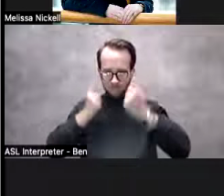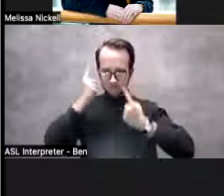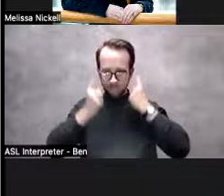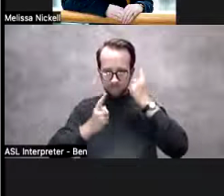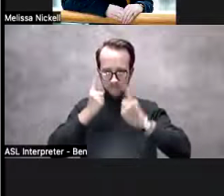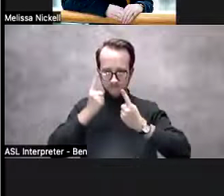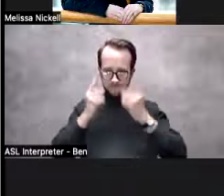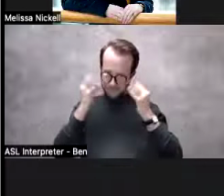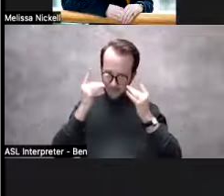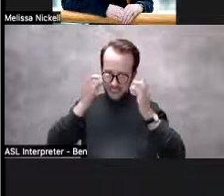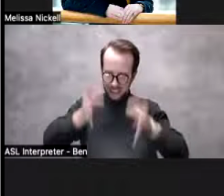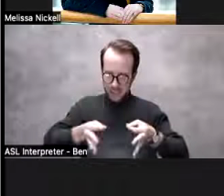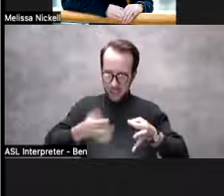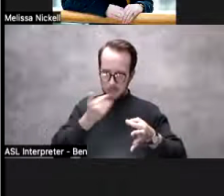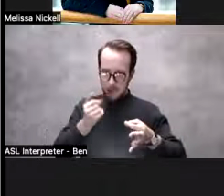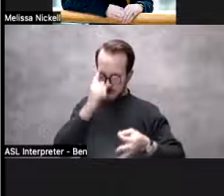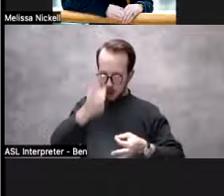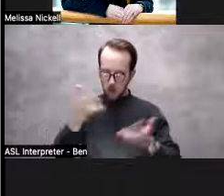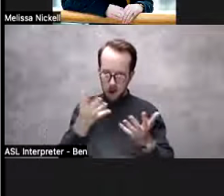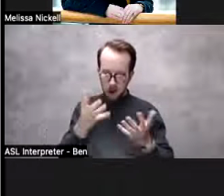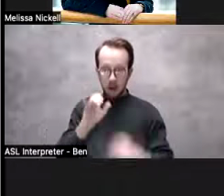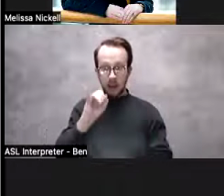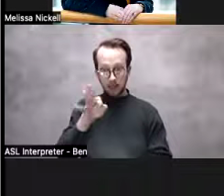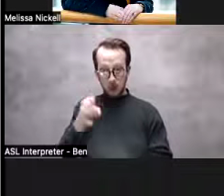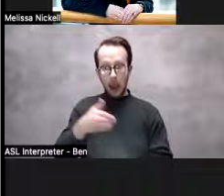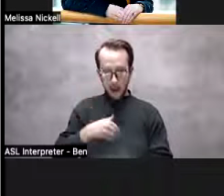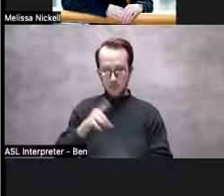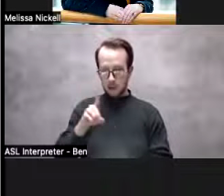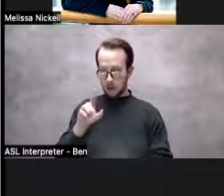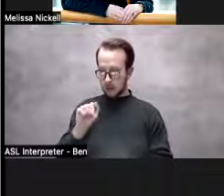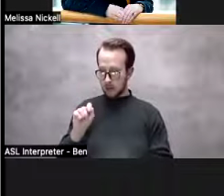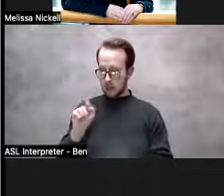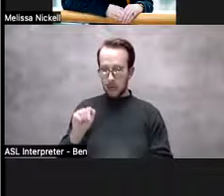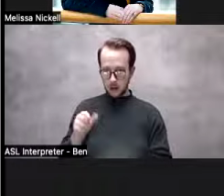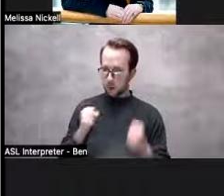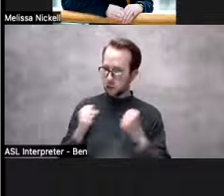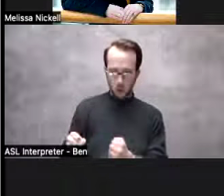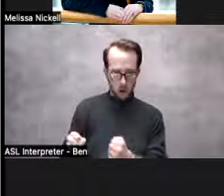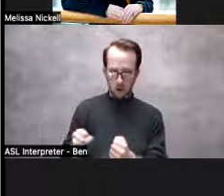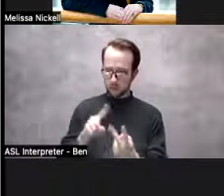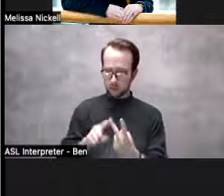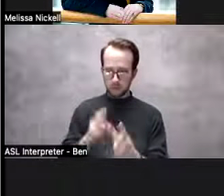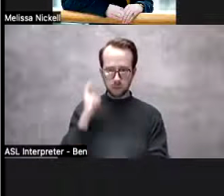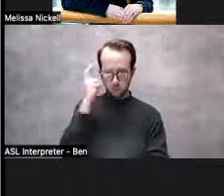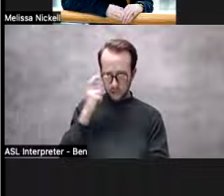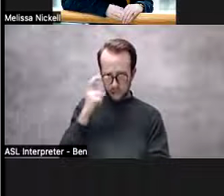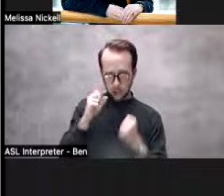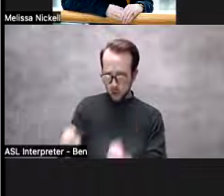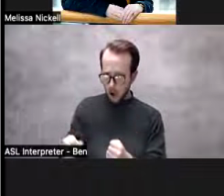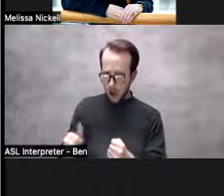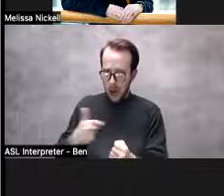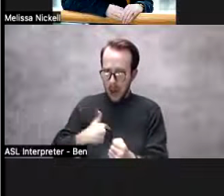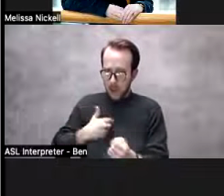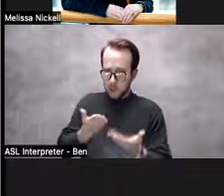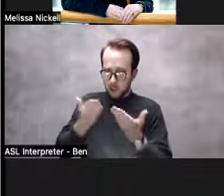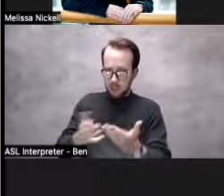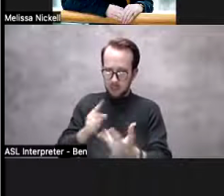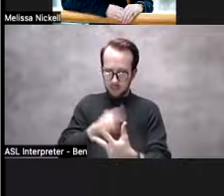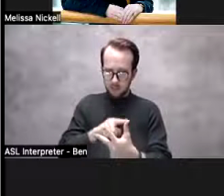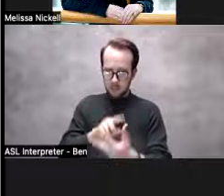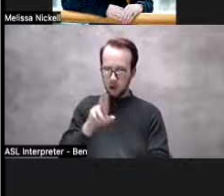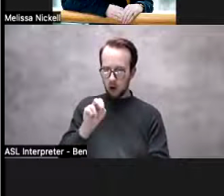be best. So if you have a lot of strong preliminary data, if there's strong rationale for your study, then I would say the R01 mechanism might be one you want to